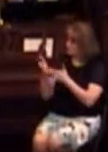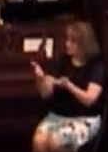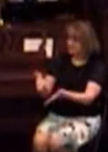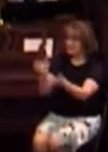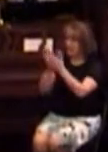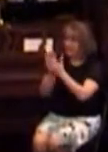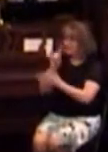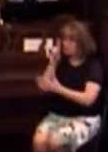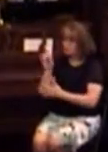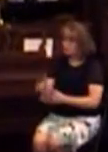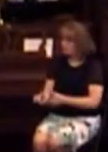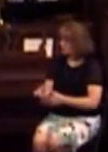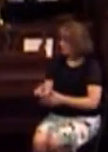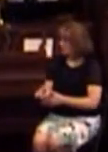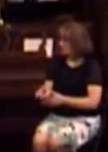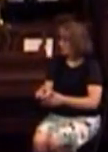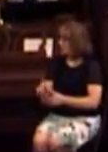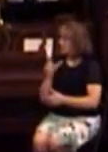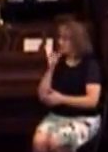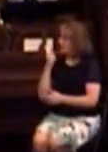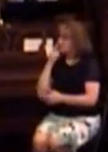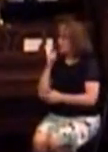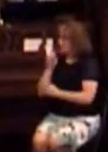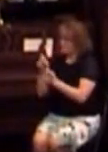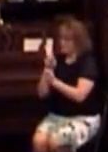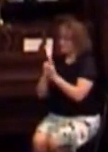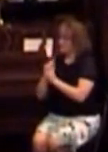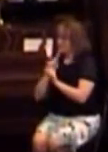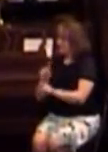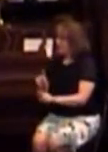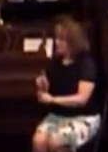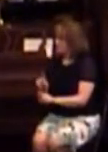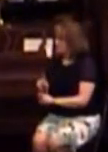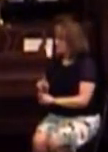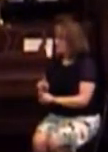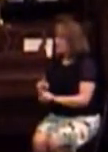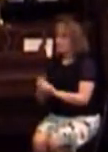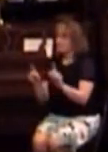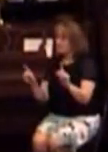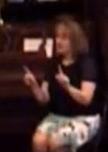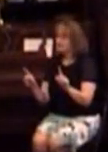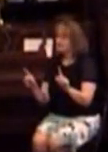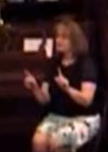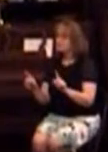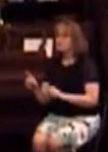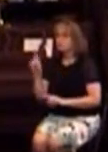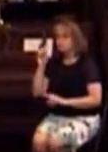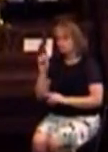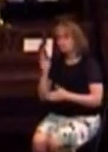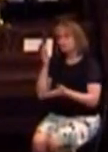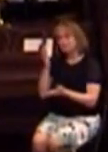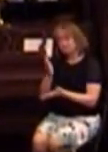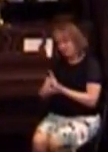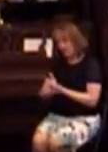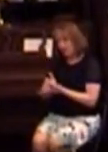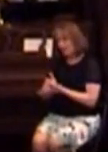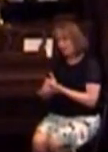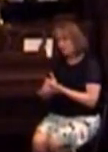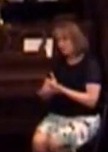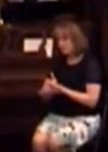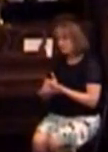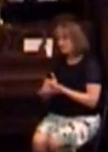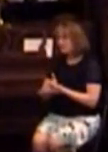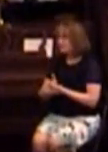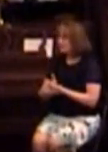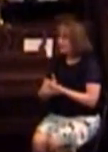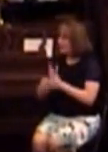to find out an answer, but to make us think, then I think it's important, not urgent, and we'd be wise to attend